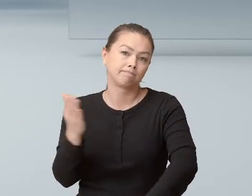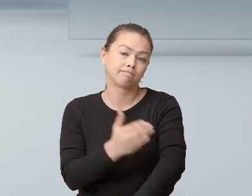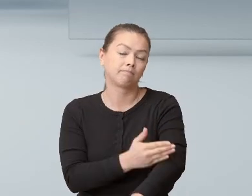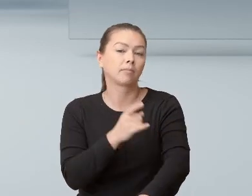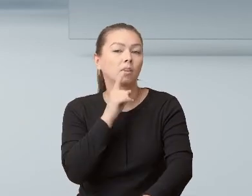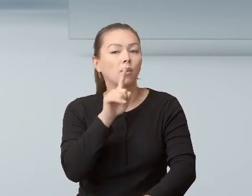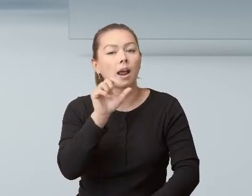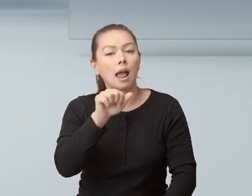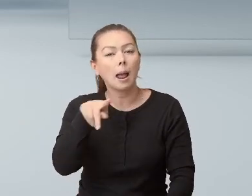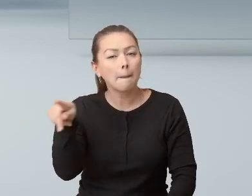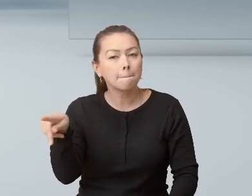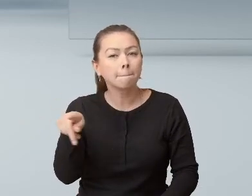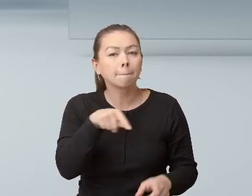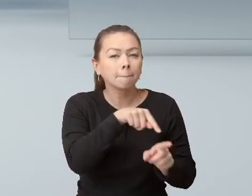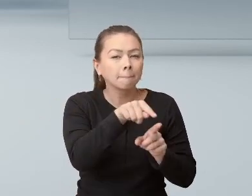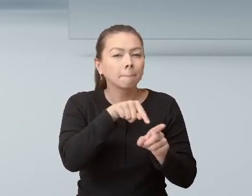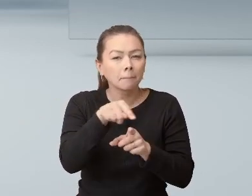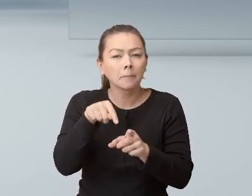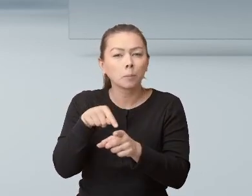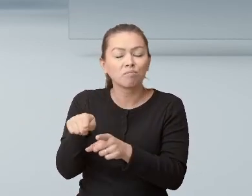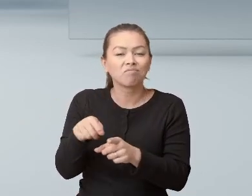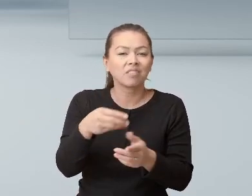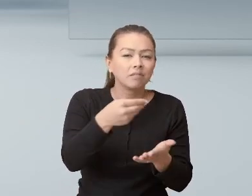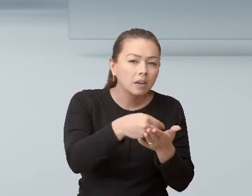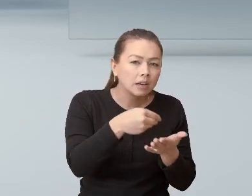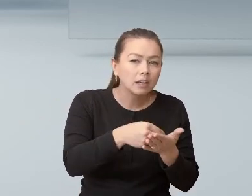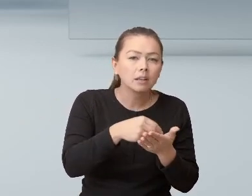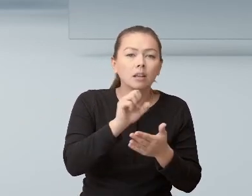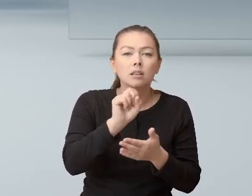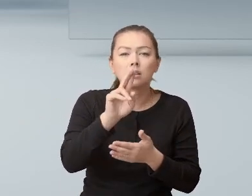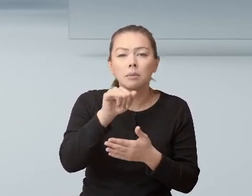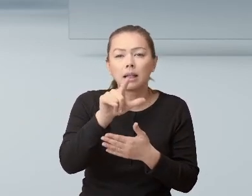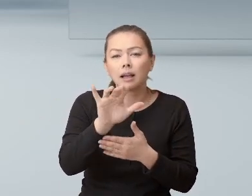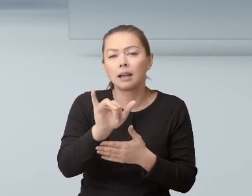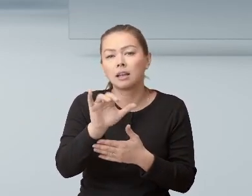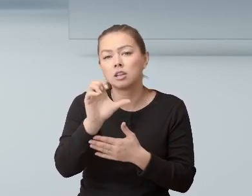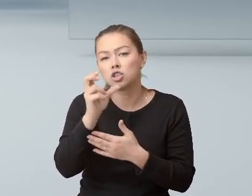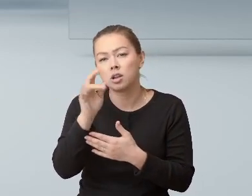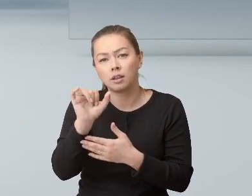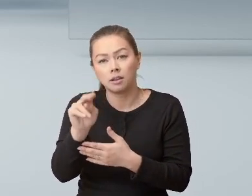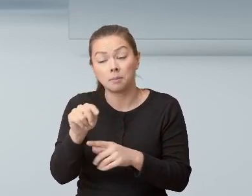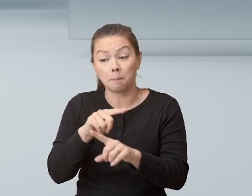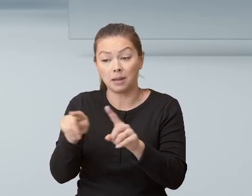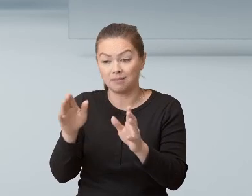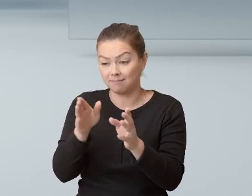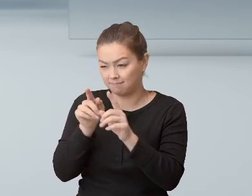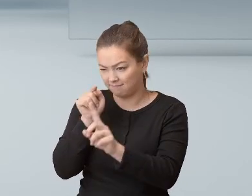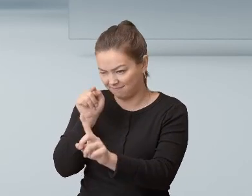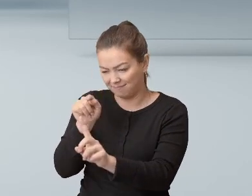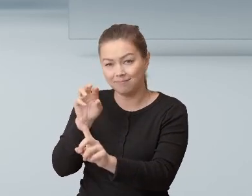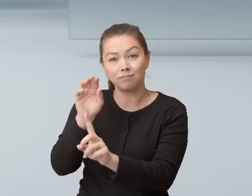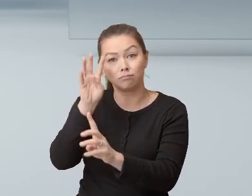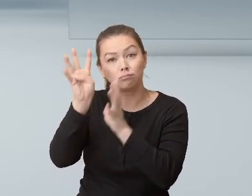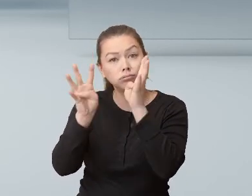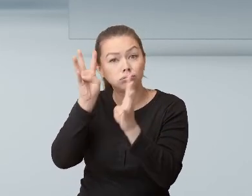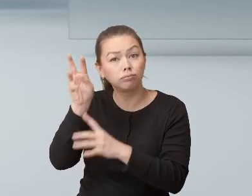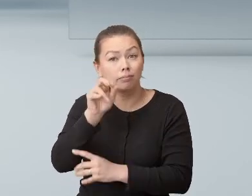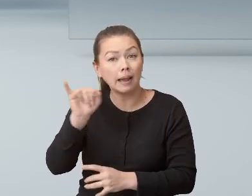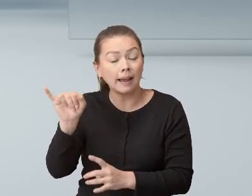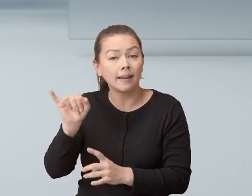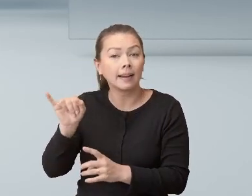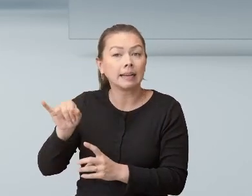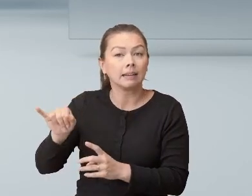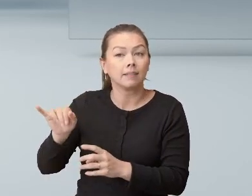the application areas you could see under finance and supply chain. But really, if you look at that generative AI section, some of the features and functionality that are